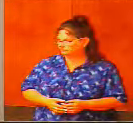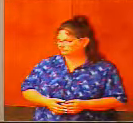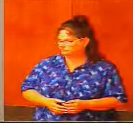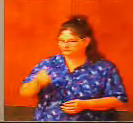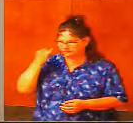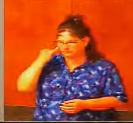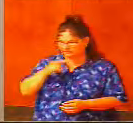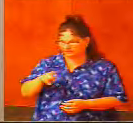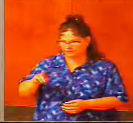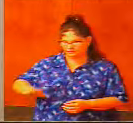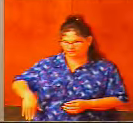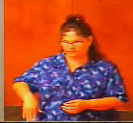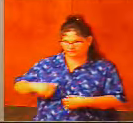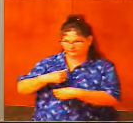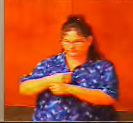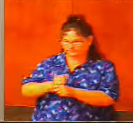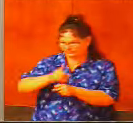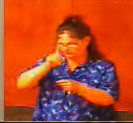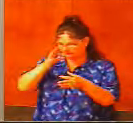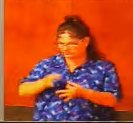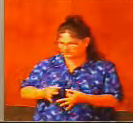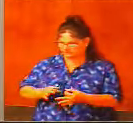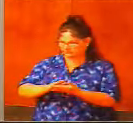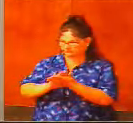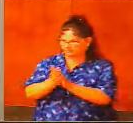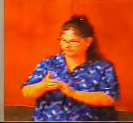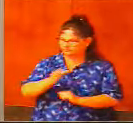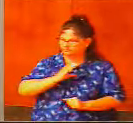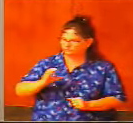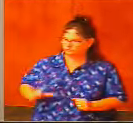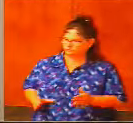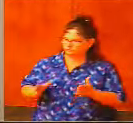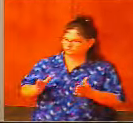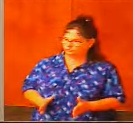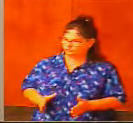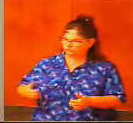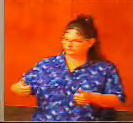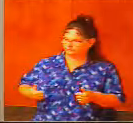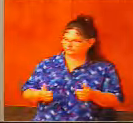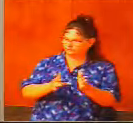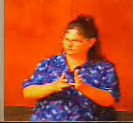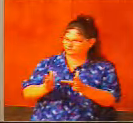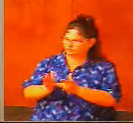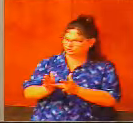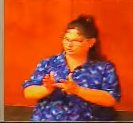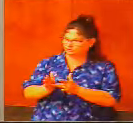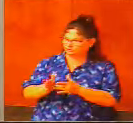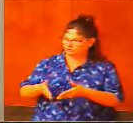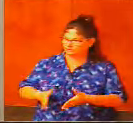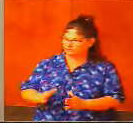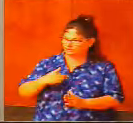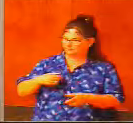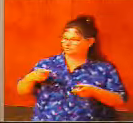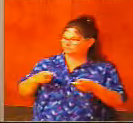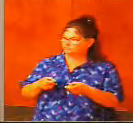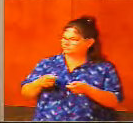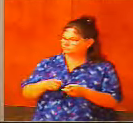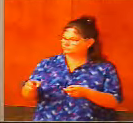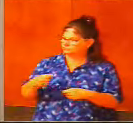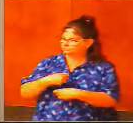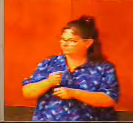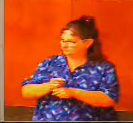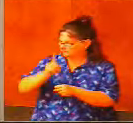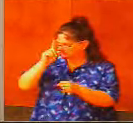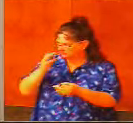If you've not made the decision to become a Christian, to follow Jesus, may I urge you to make that decision and to do that